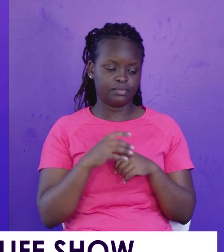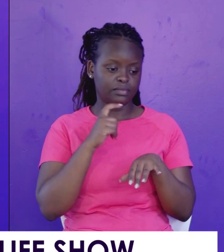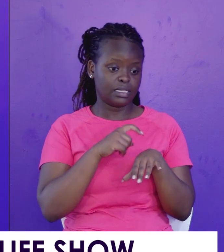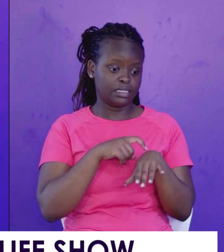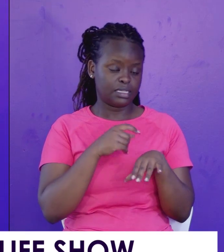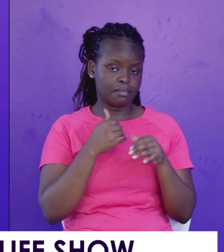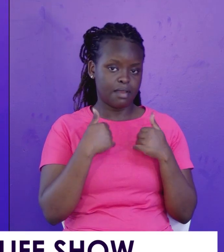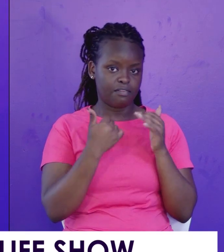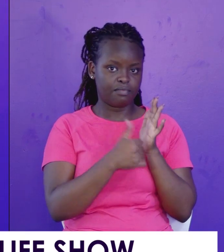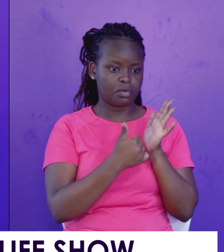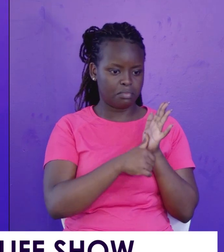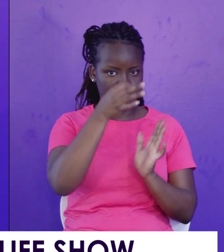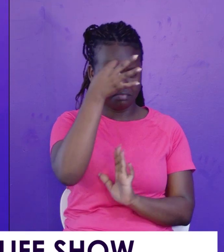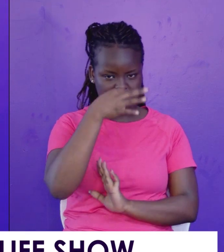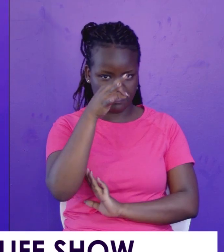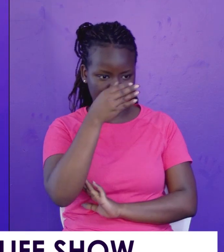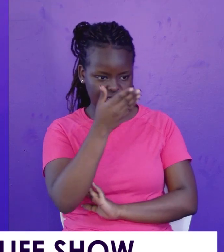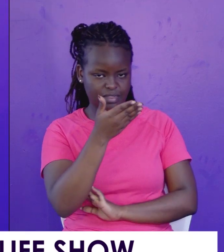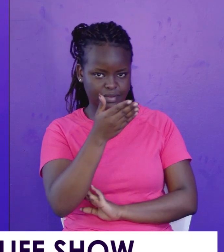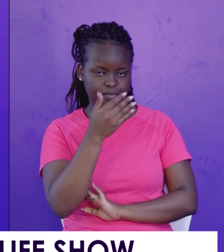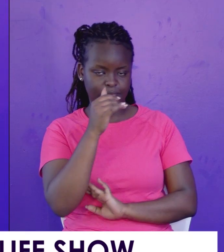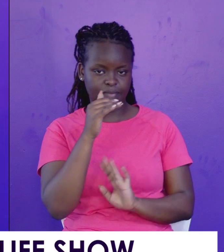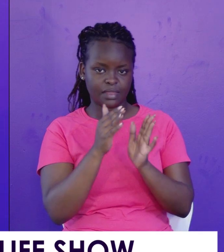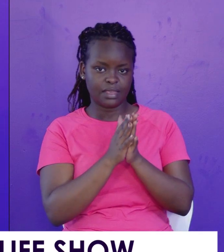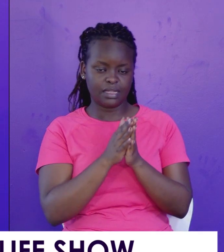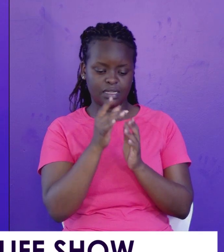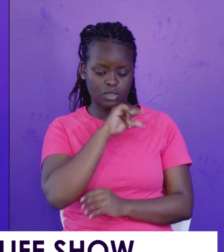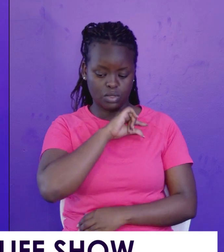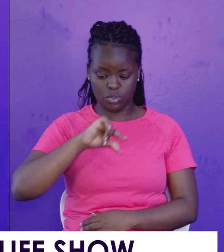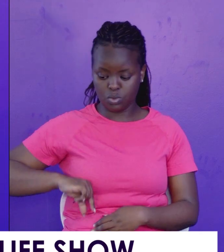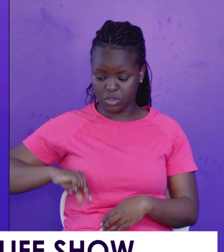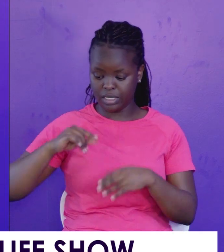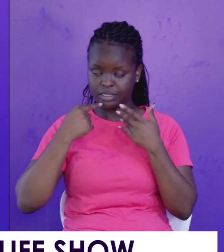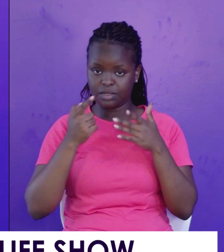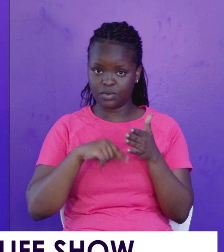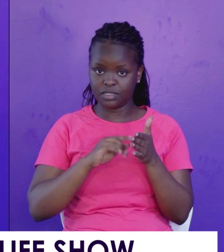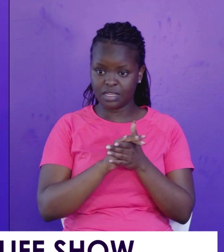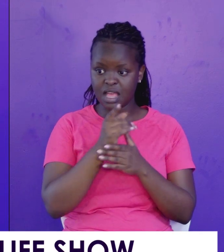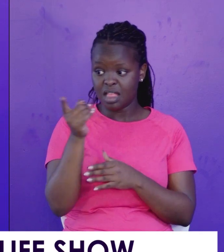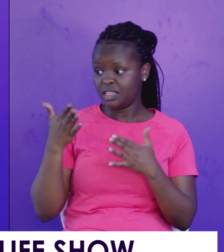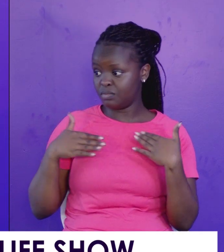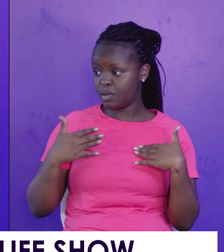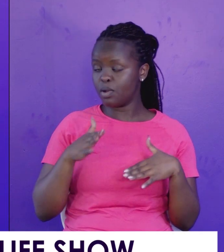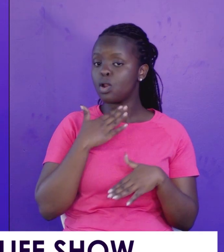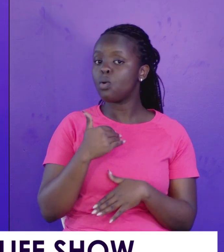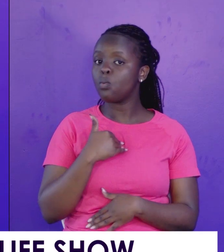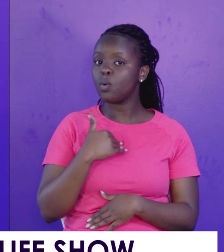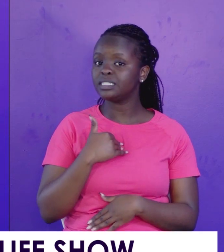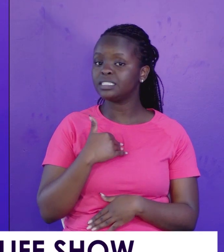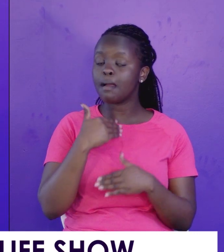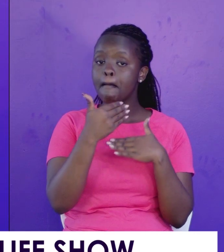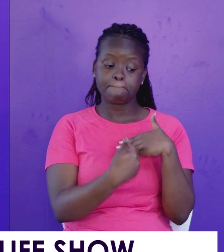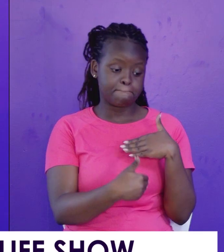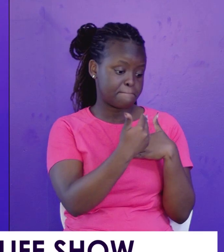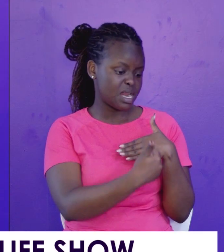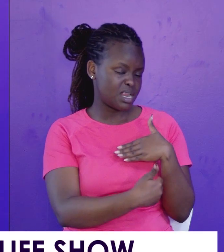problem in France, and the queen said, "These people, they want bread. Give